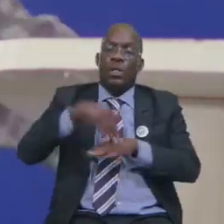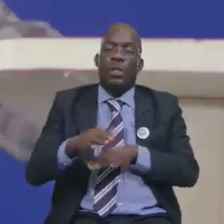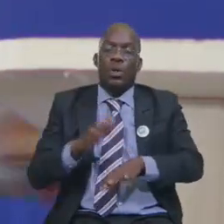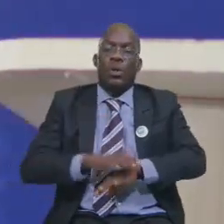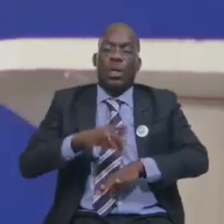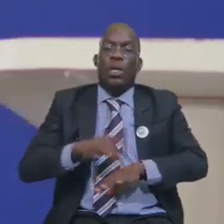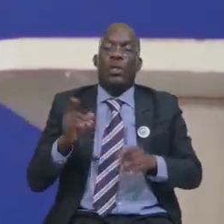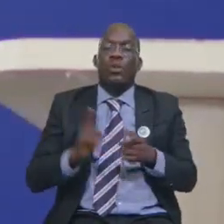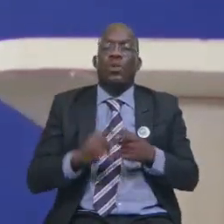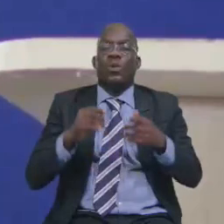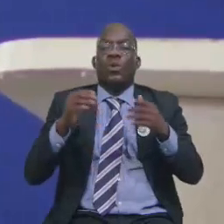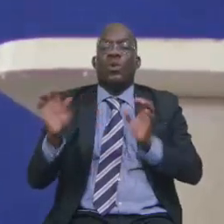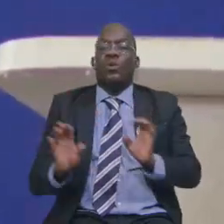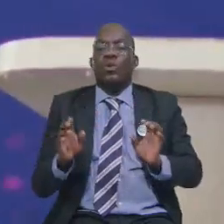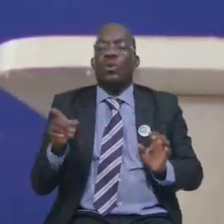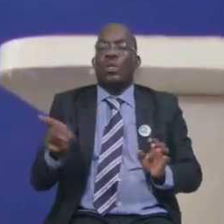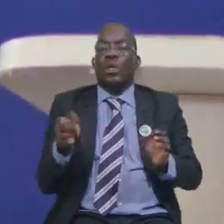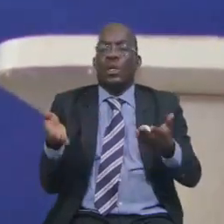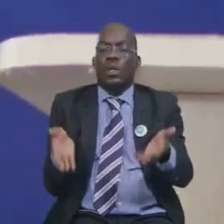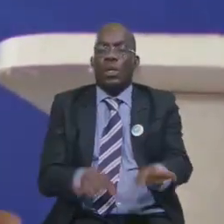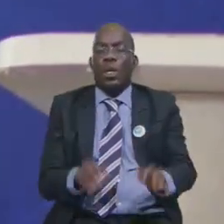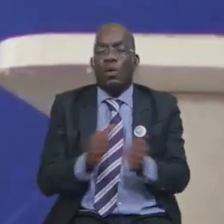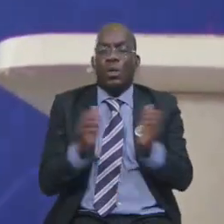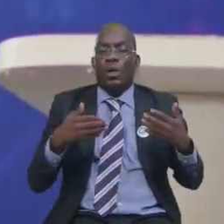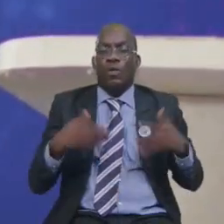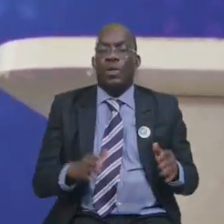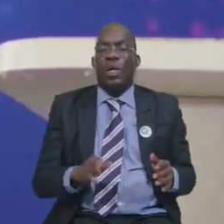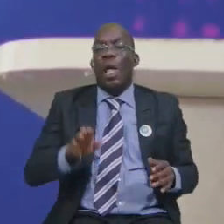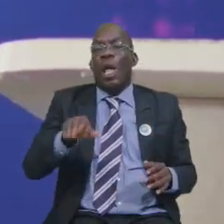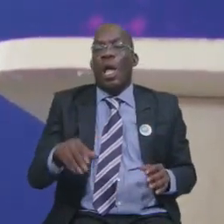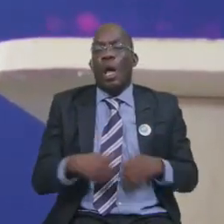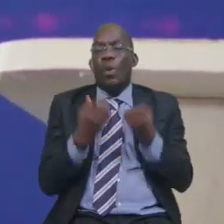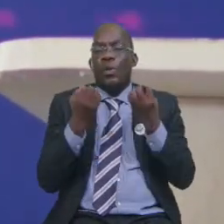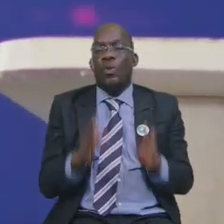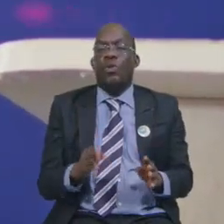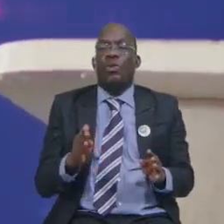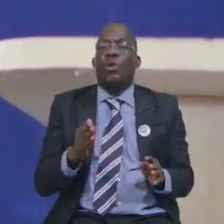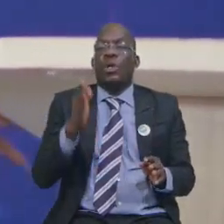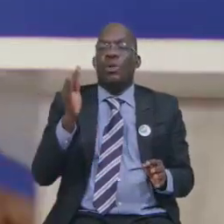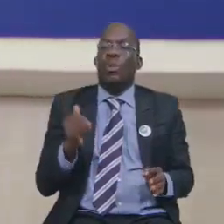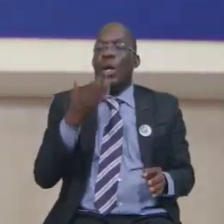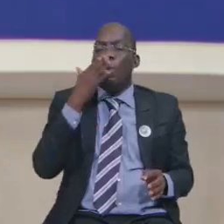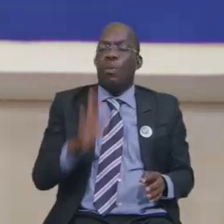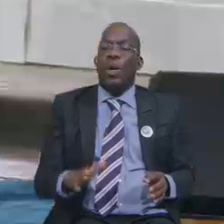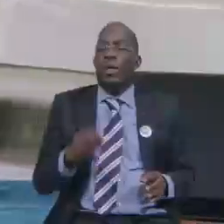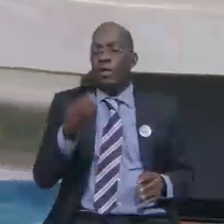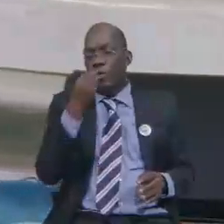many people by bad diet? Too much sugar. Too much,